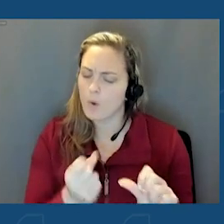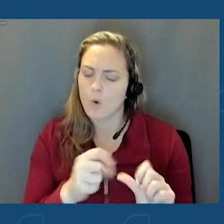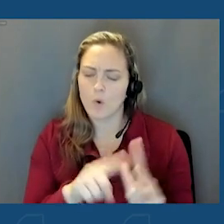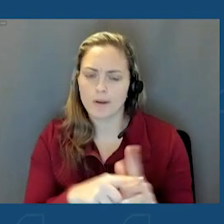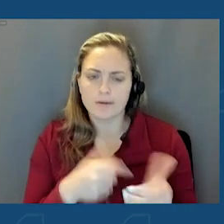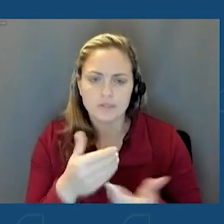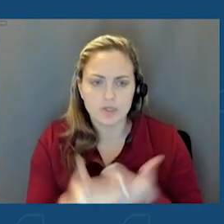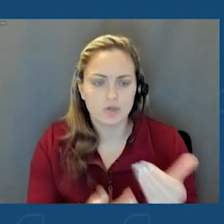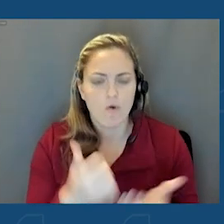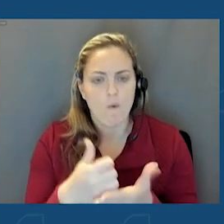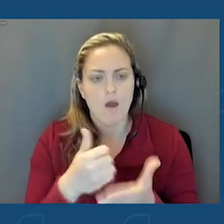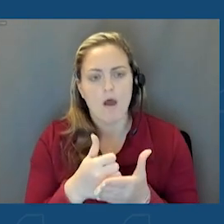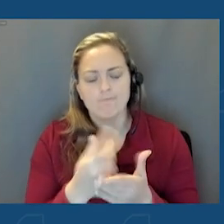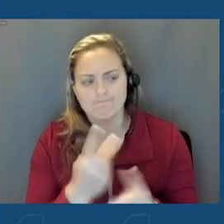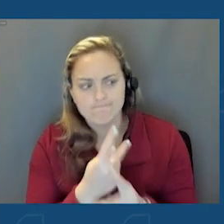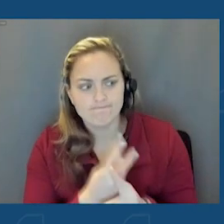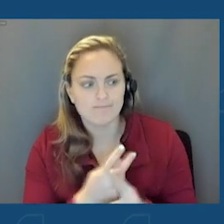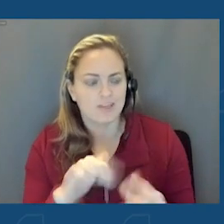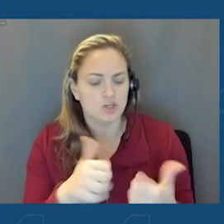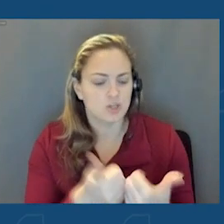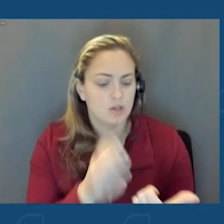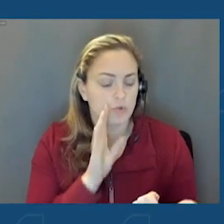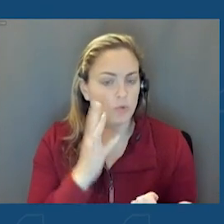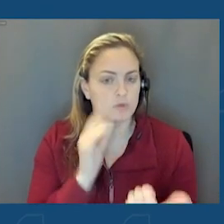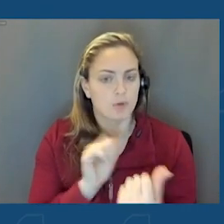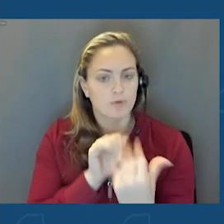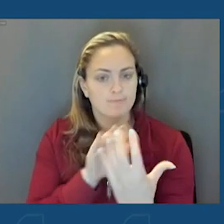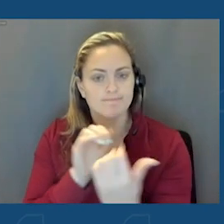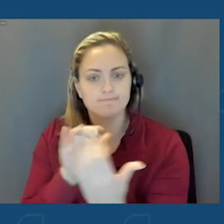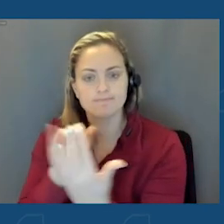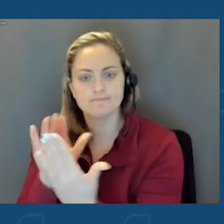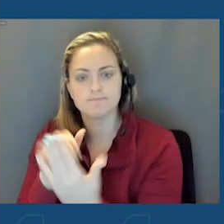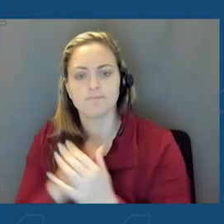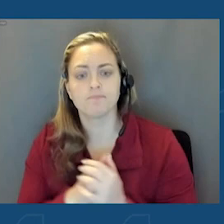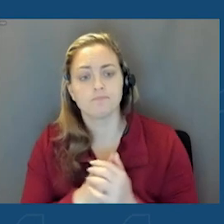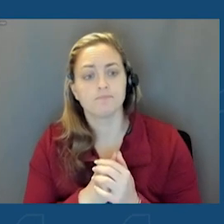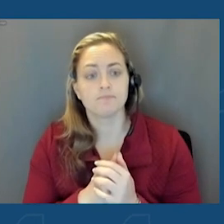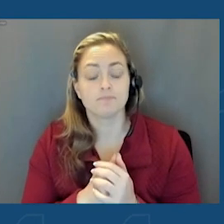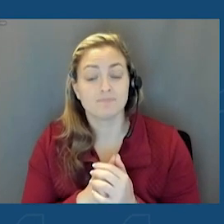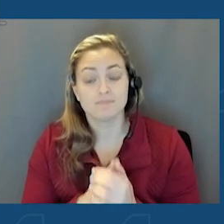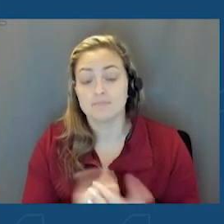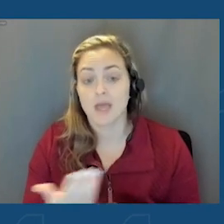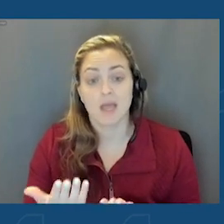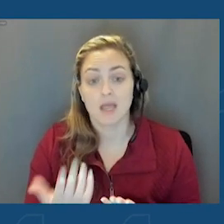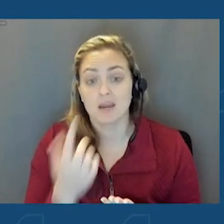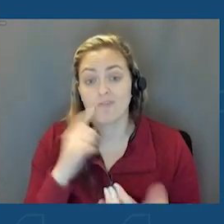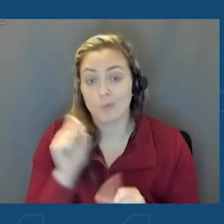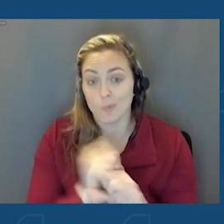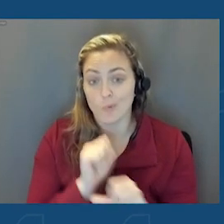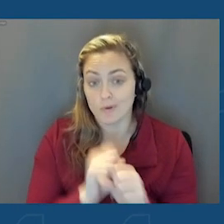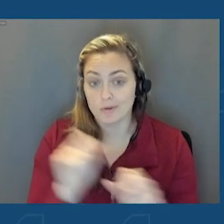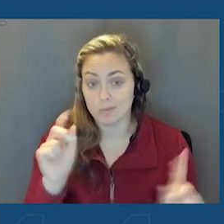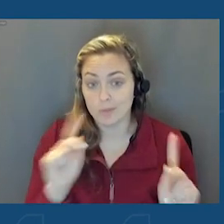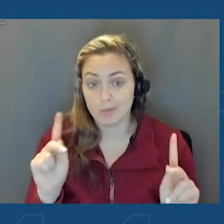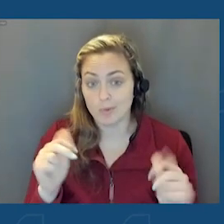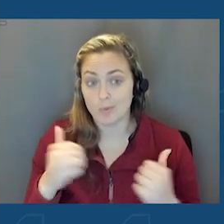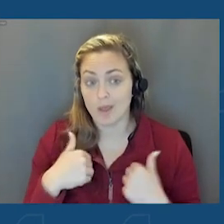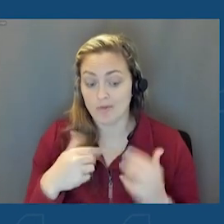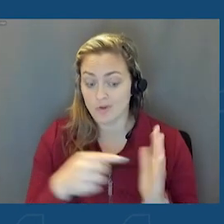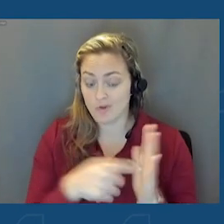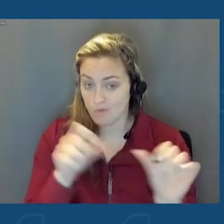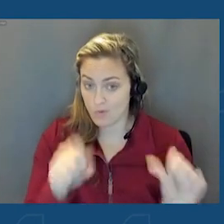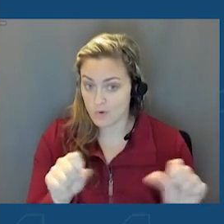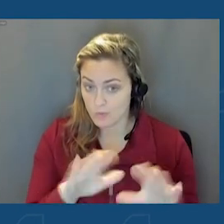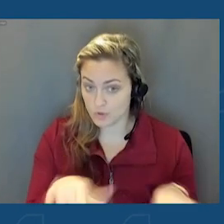us navigate the challenges that we're going to face. And the leading challenges, at least for working people, that we have are affordable child